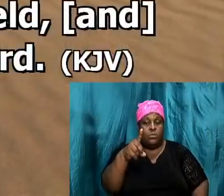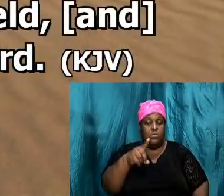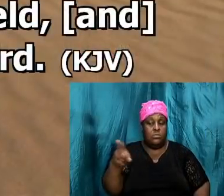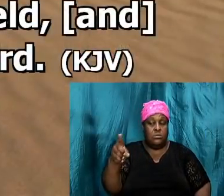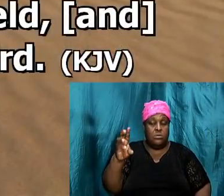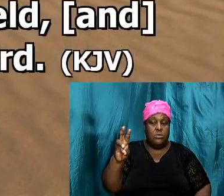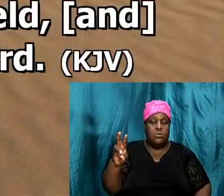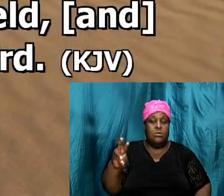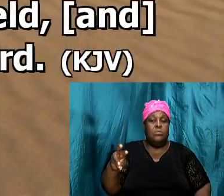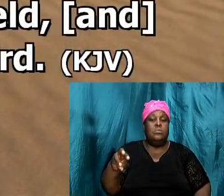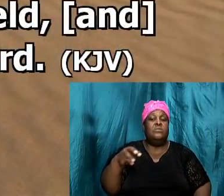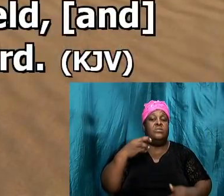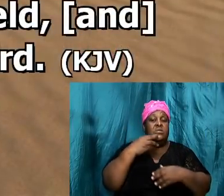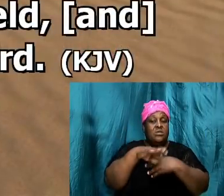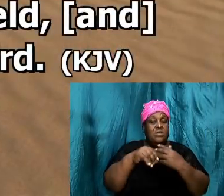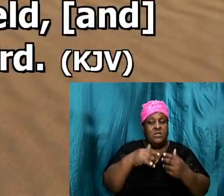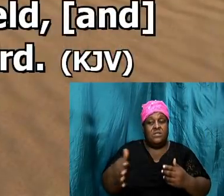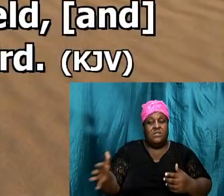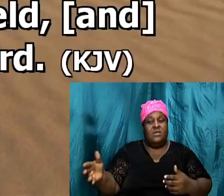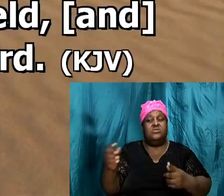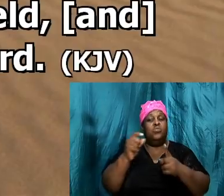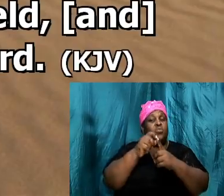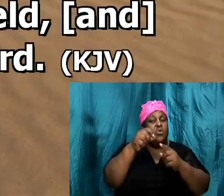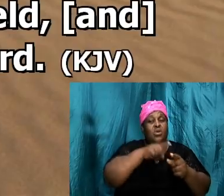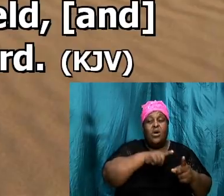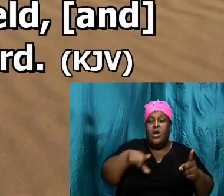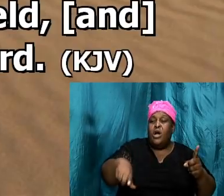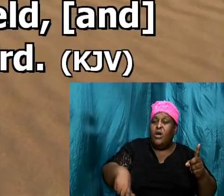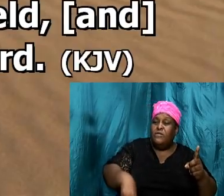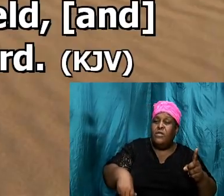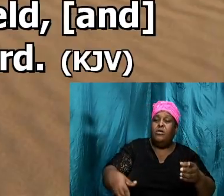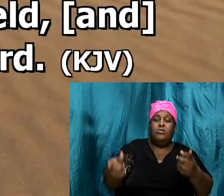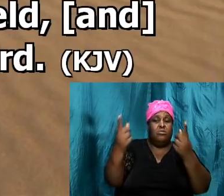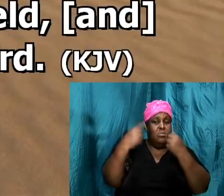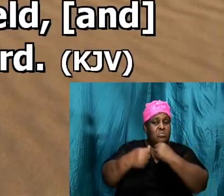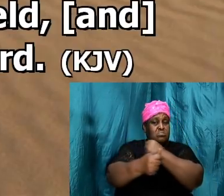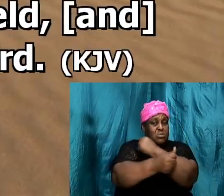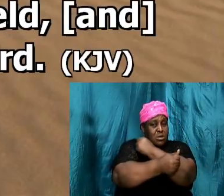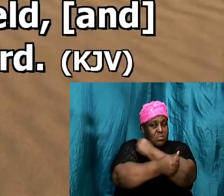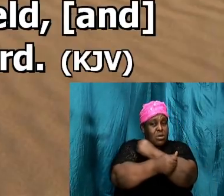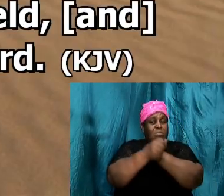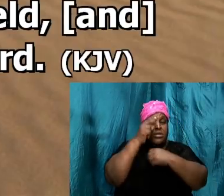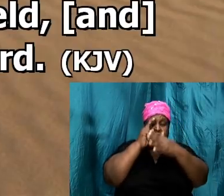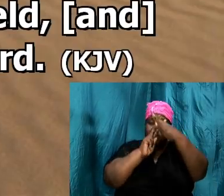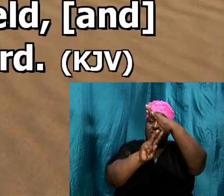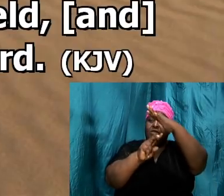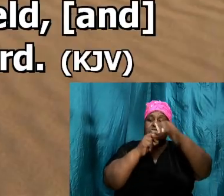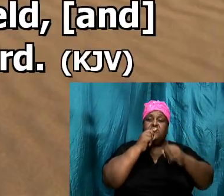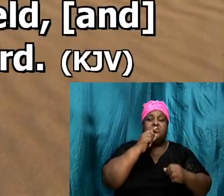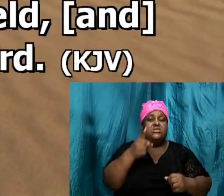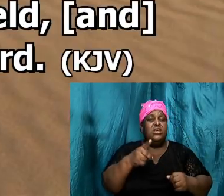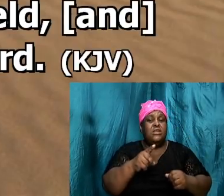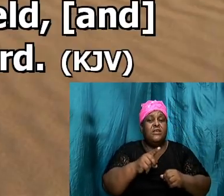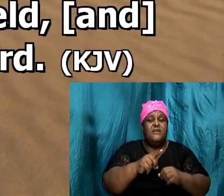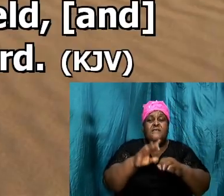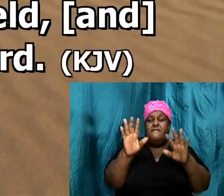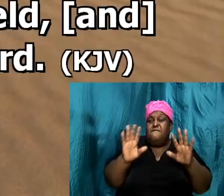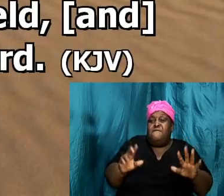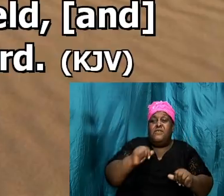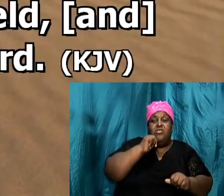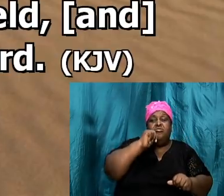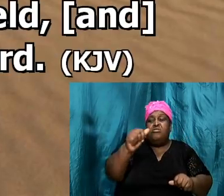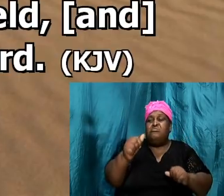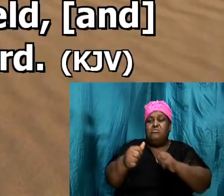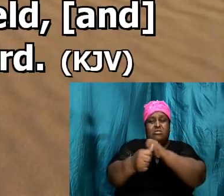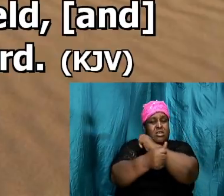After these things, the word of the Lord came unto Abram in a vision, saying, Fear not,